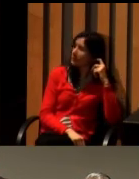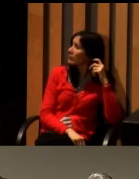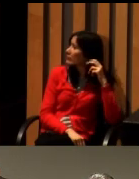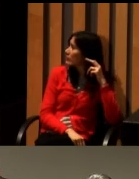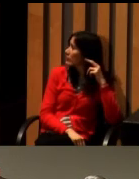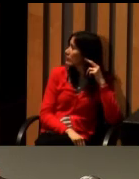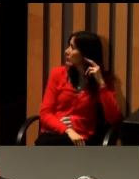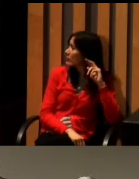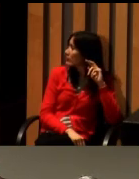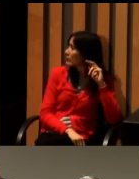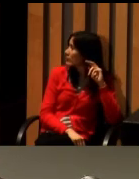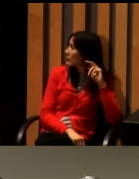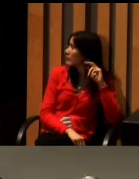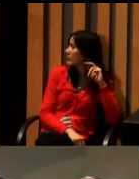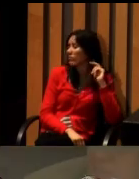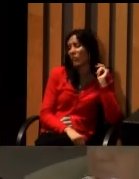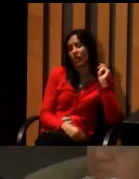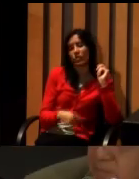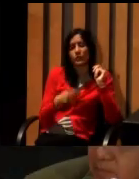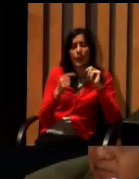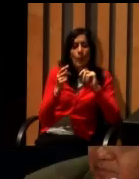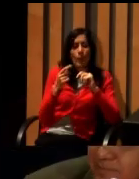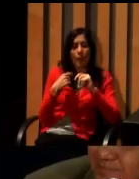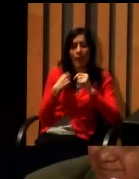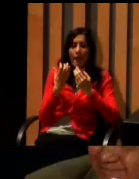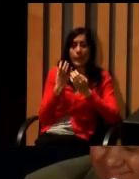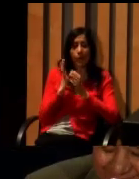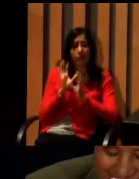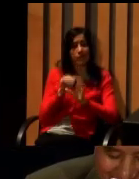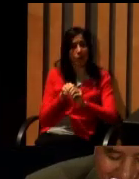you're often told, you're a leftist social engineer,